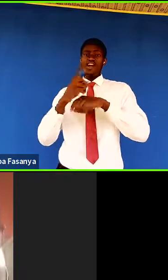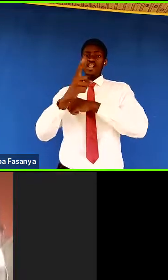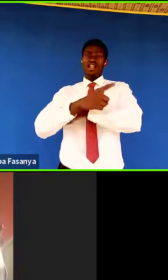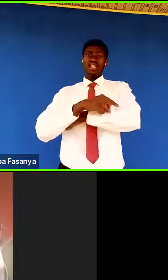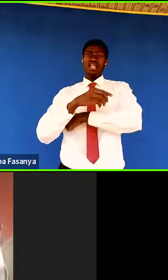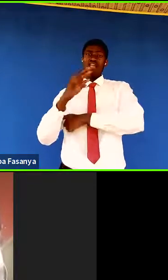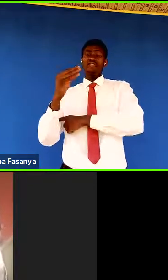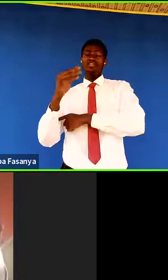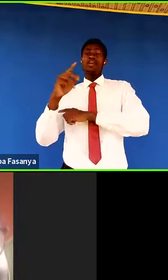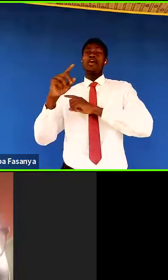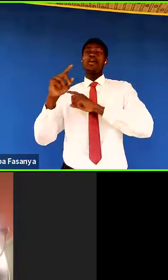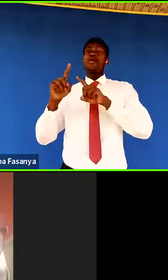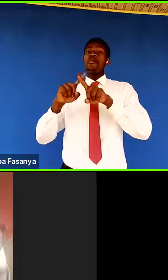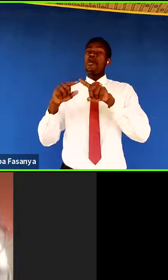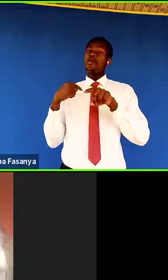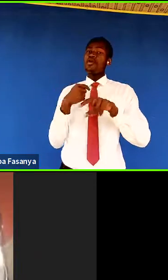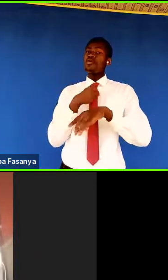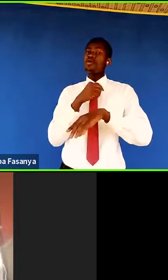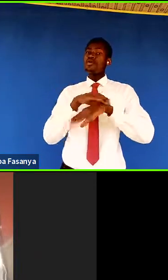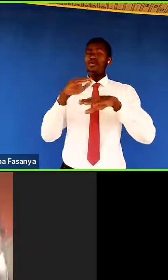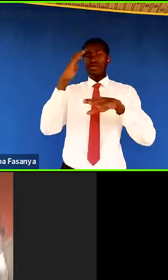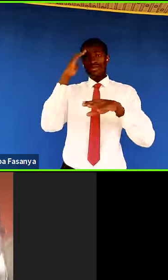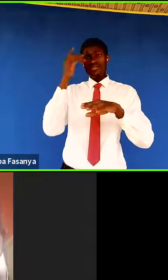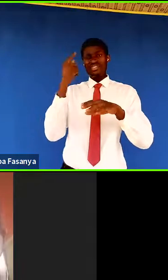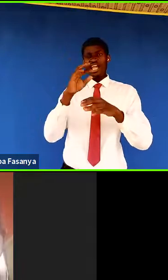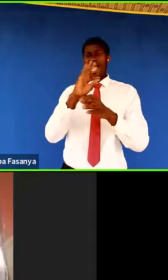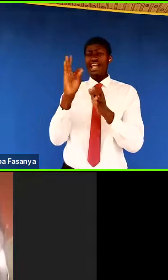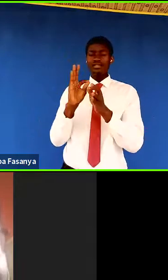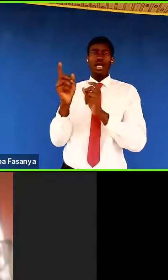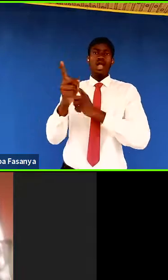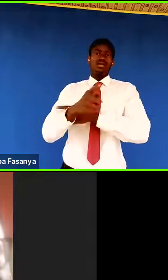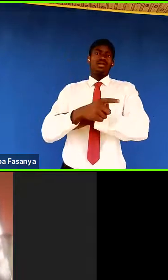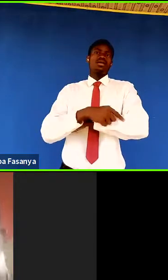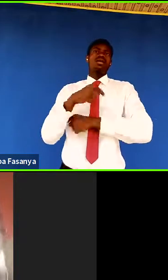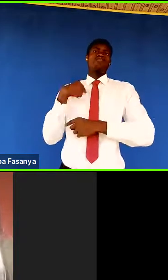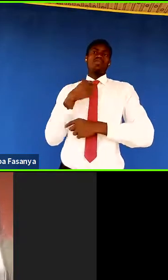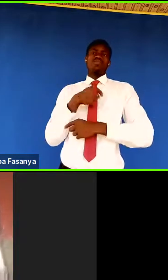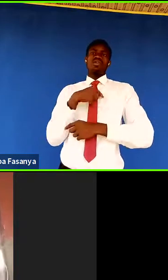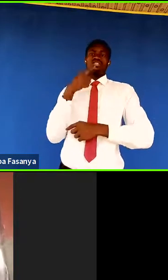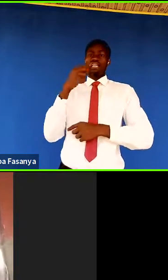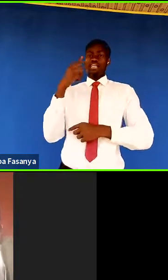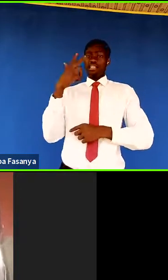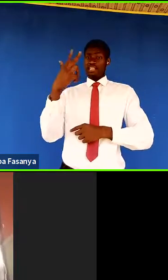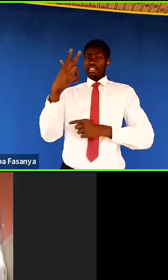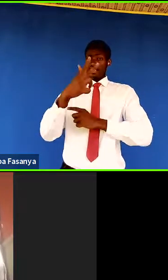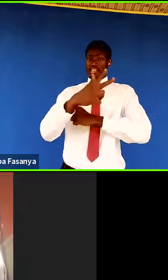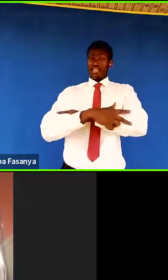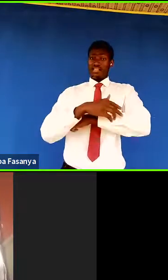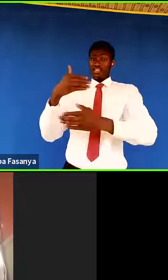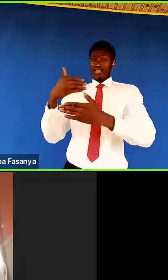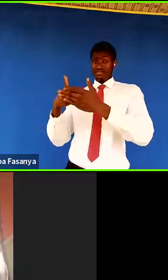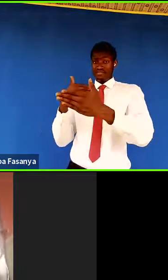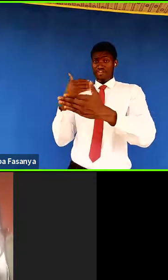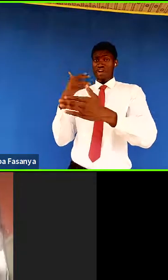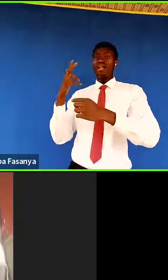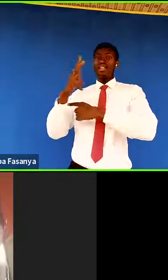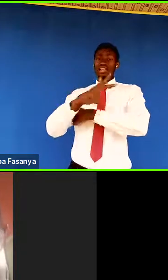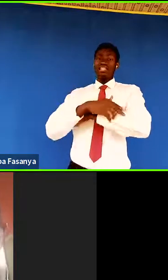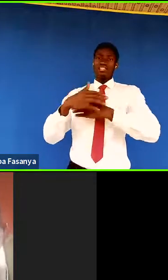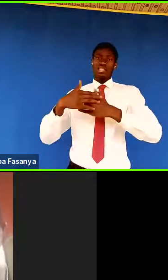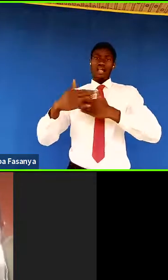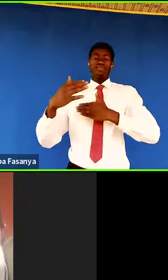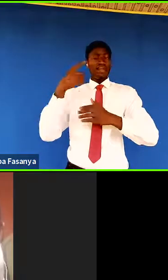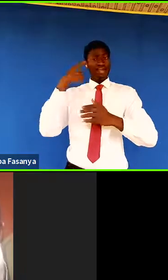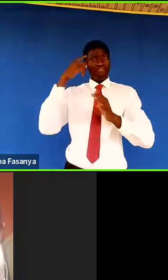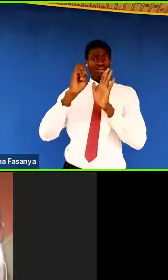So you start trying from your day 11 to your day 17. If her cycle length, for instance, is 30,